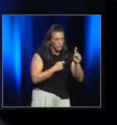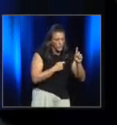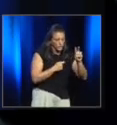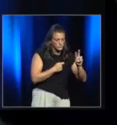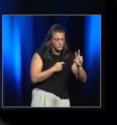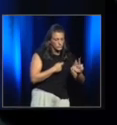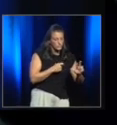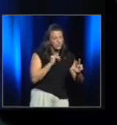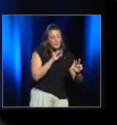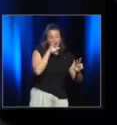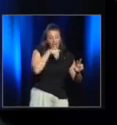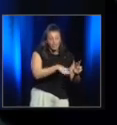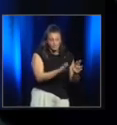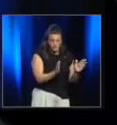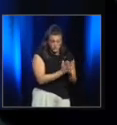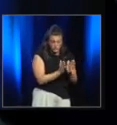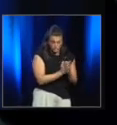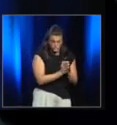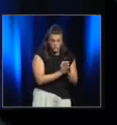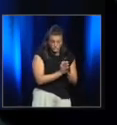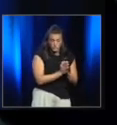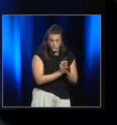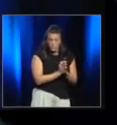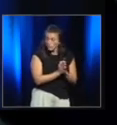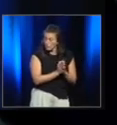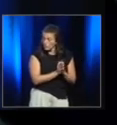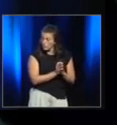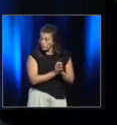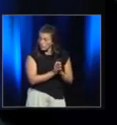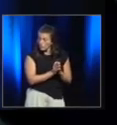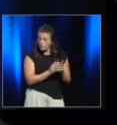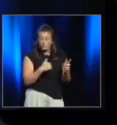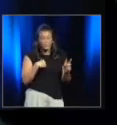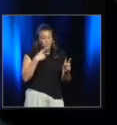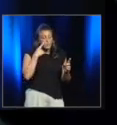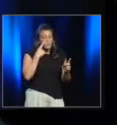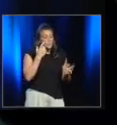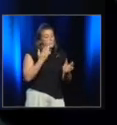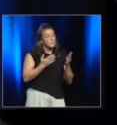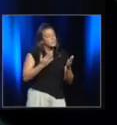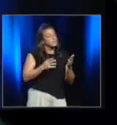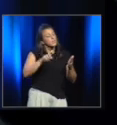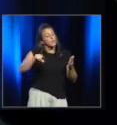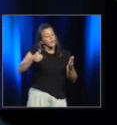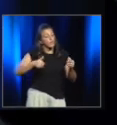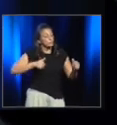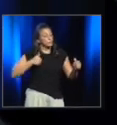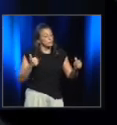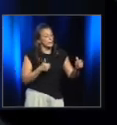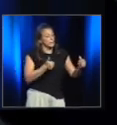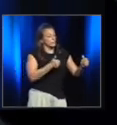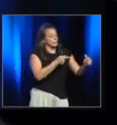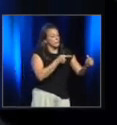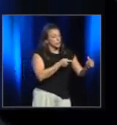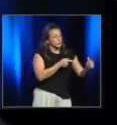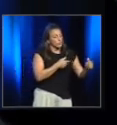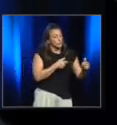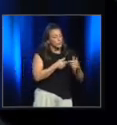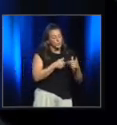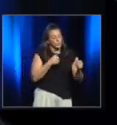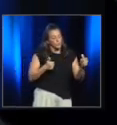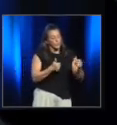3-year-old elephant seals. And we've plotted that up against other predators that the seals might have